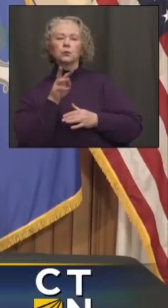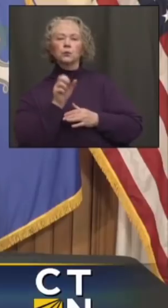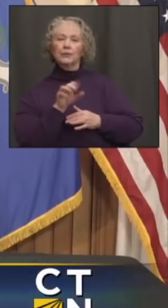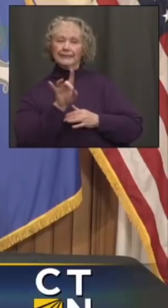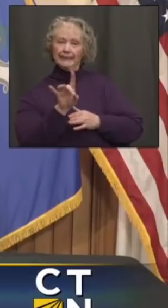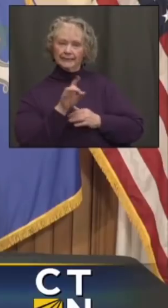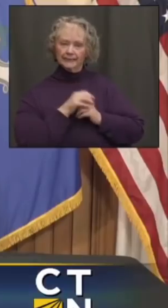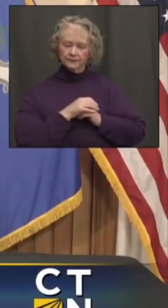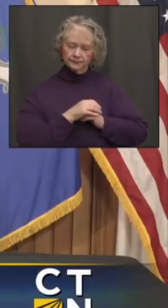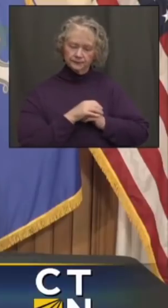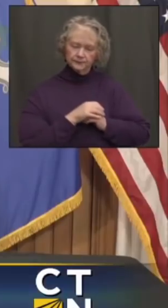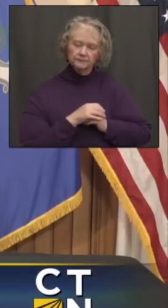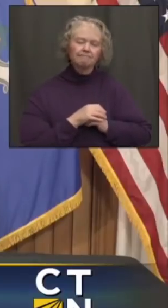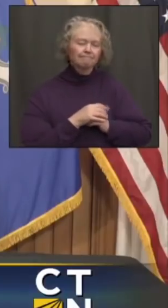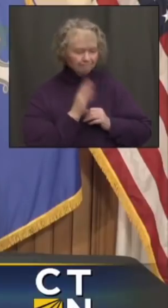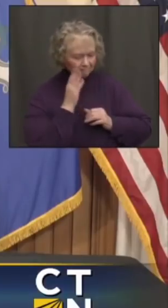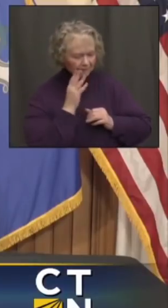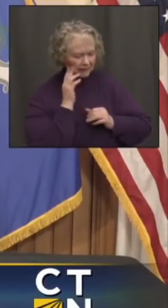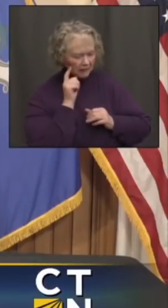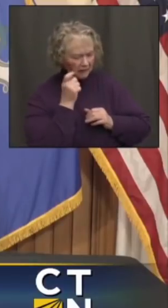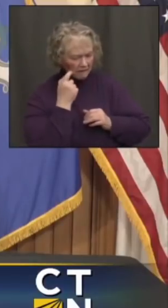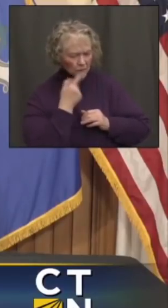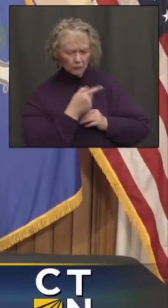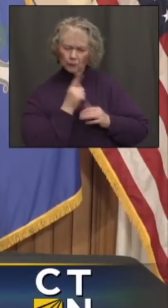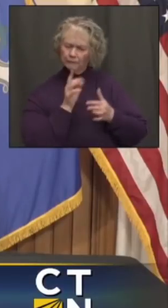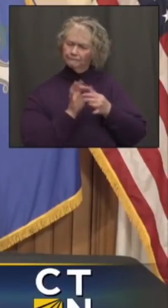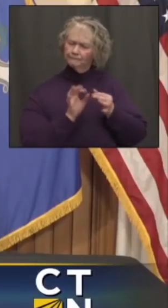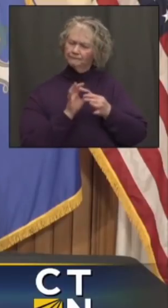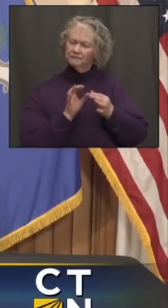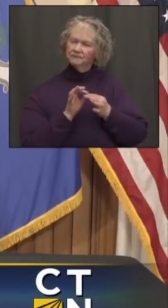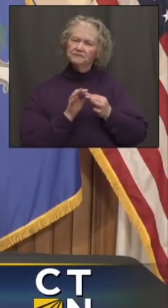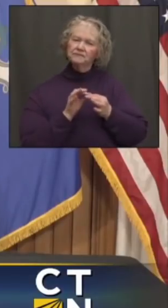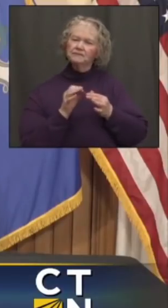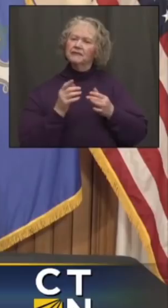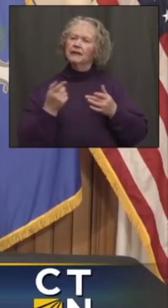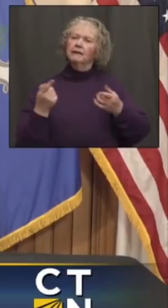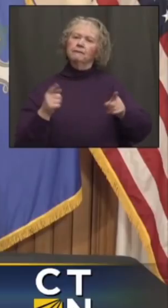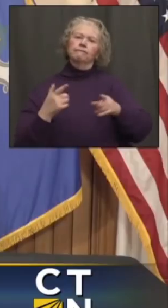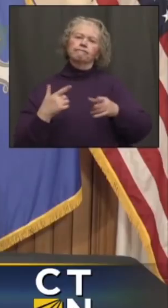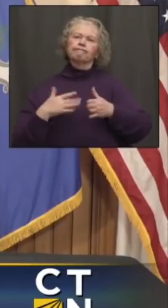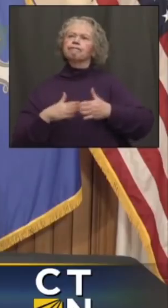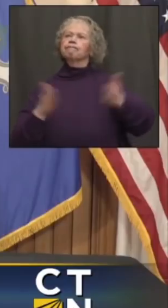contact tracers that are working with them to help you get an appointment scheduled.